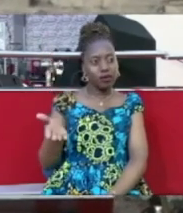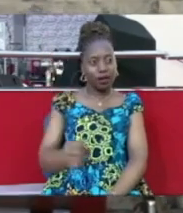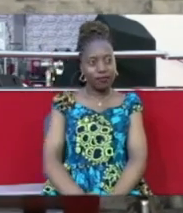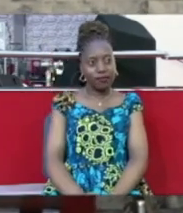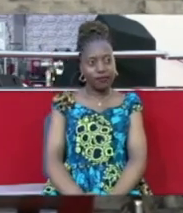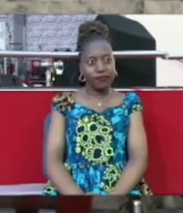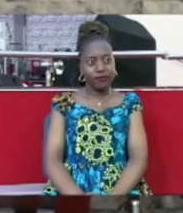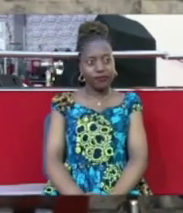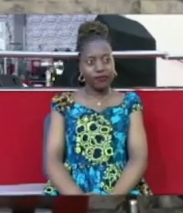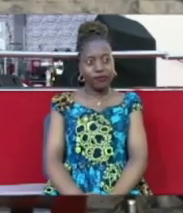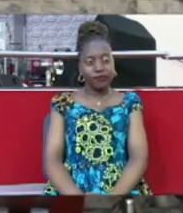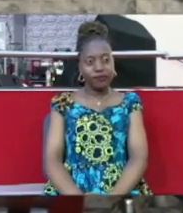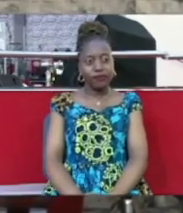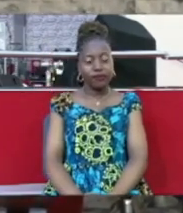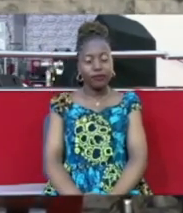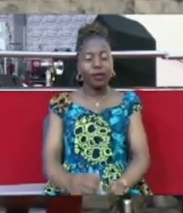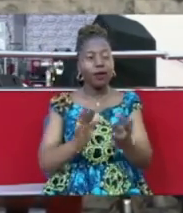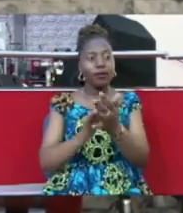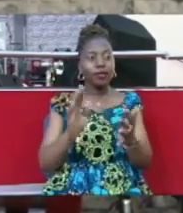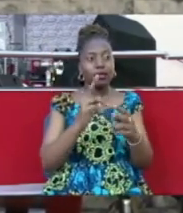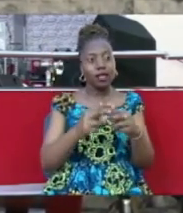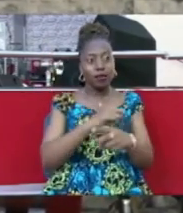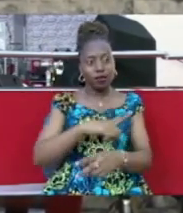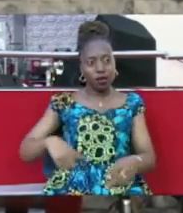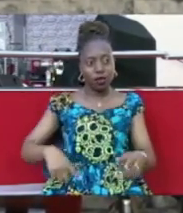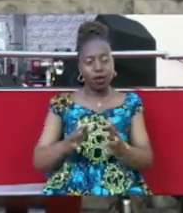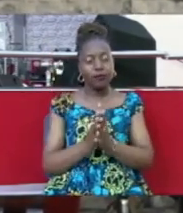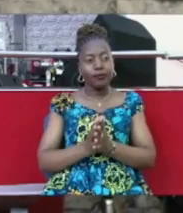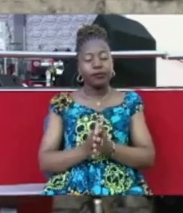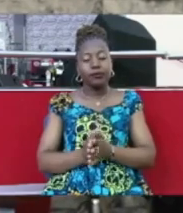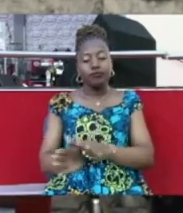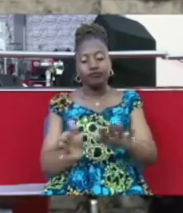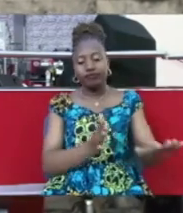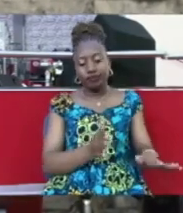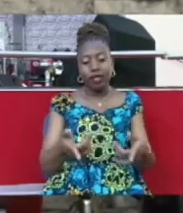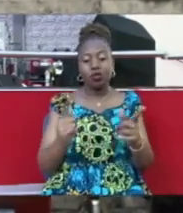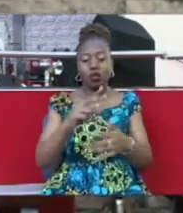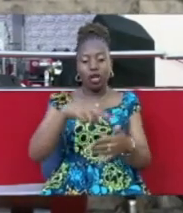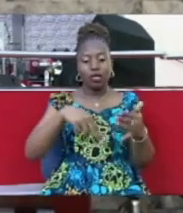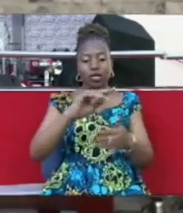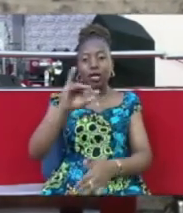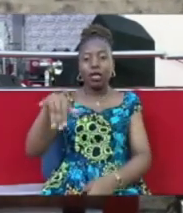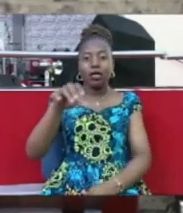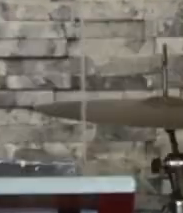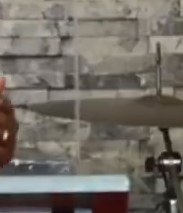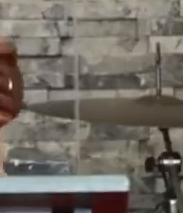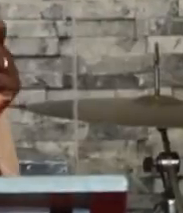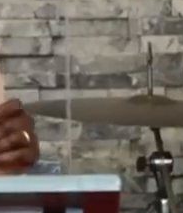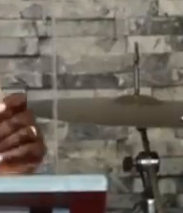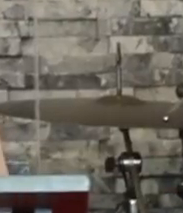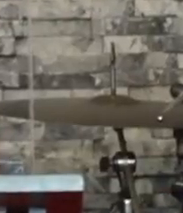Bwana ulikuwa mwingi. Praise the name of the Lord. Amen. Let's read John chapter 4 verses 23 to 24. We are